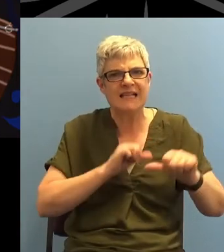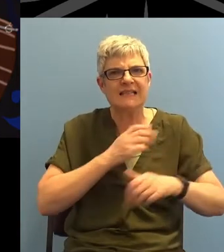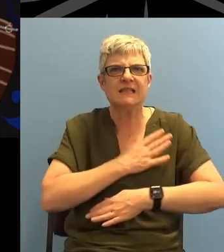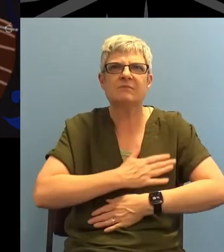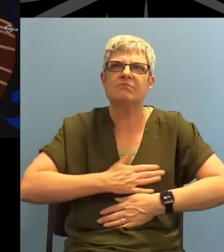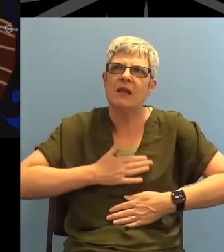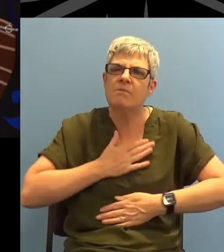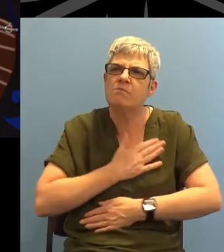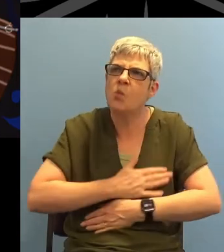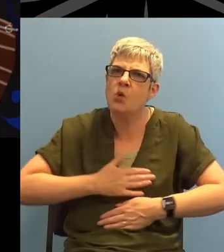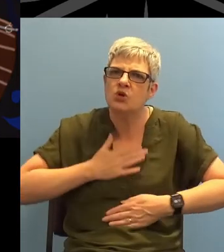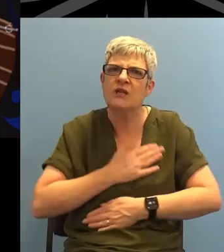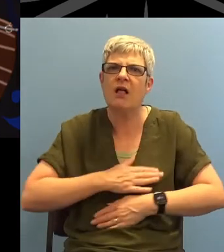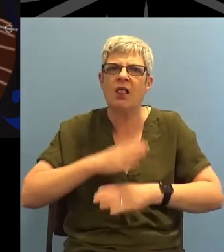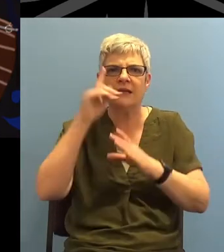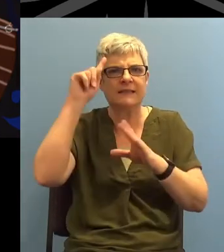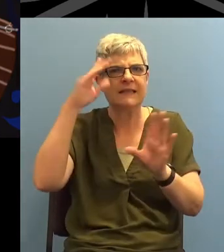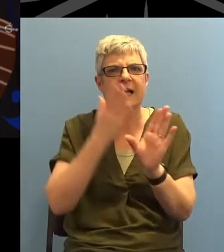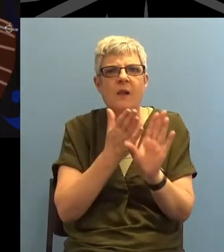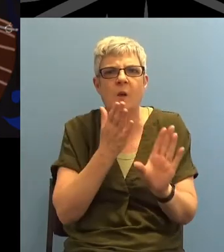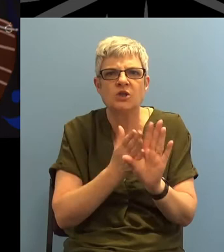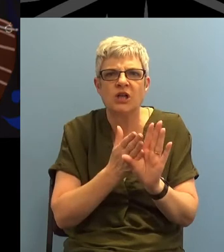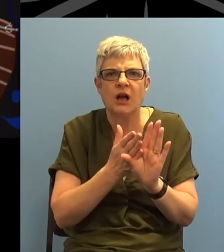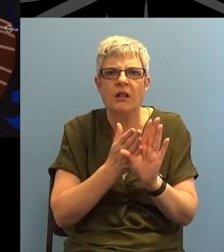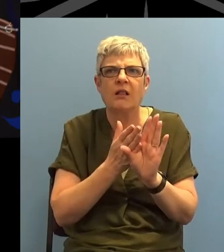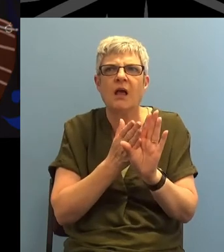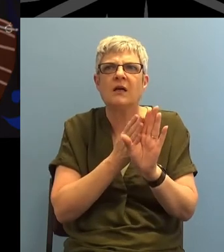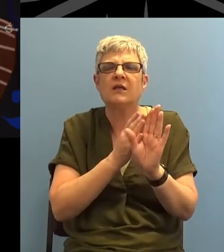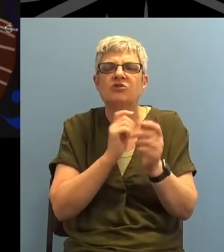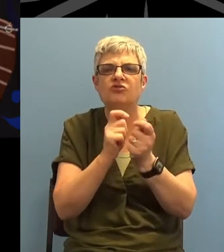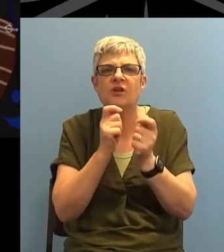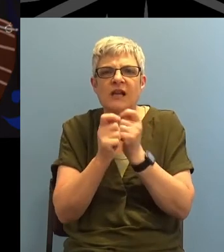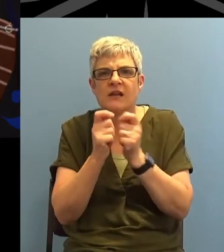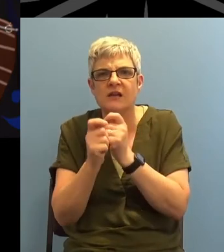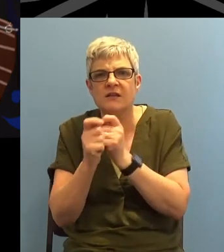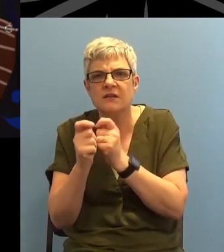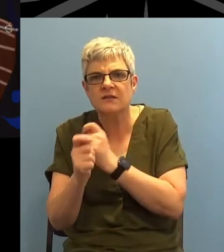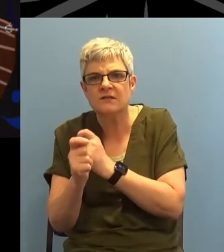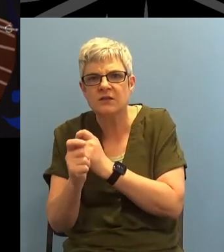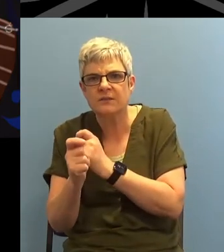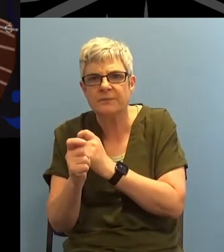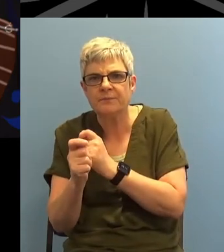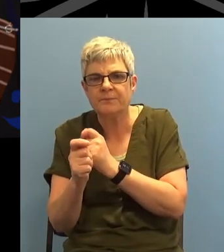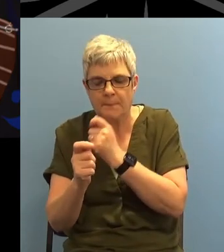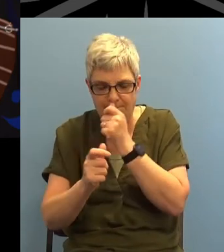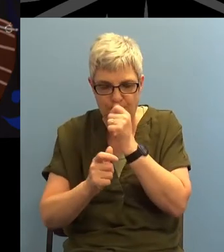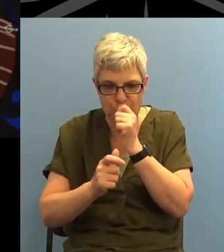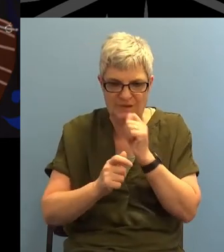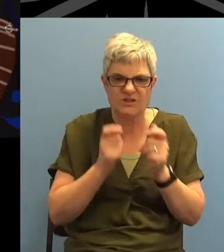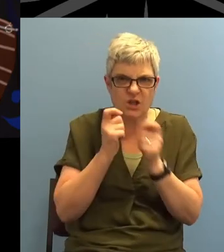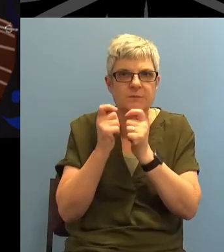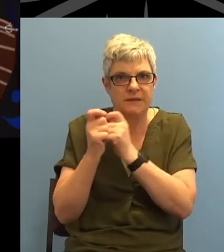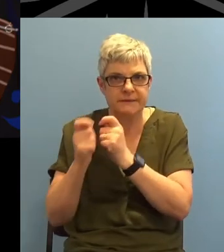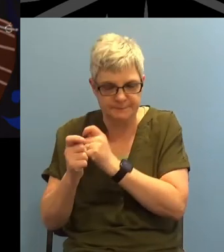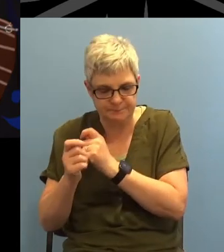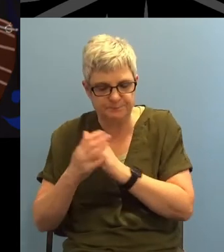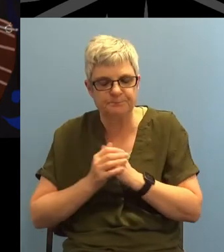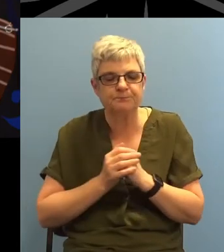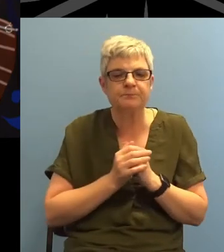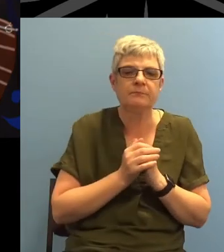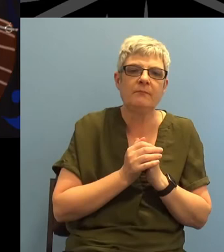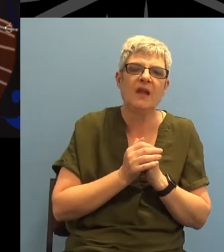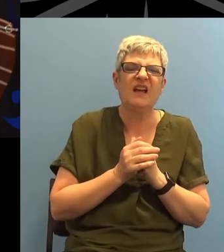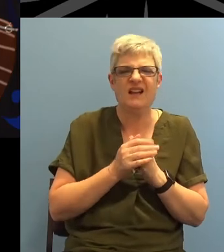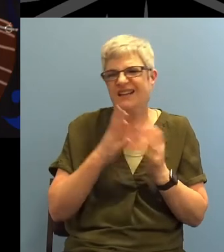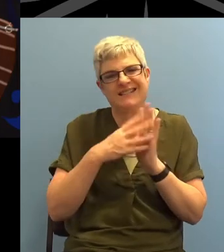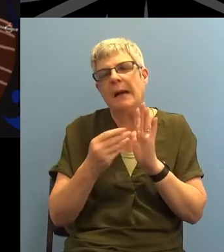emotional and psychological adjustment to the change. I suppose a mundane example